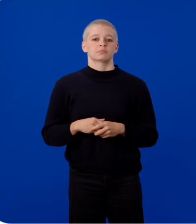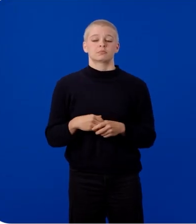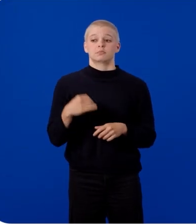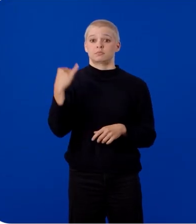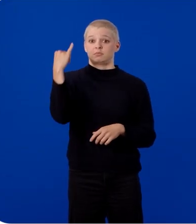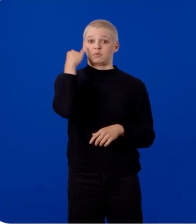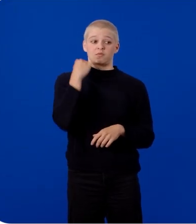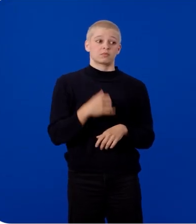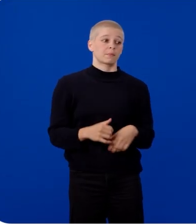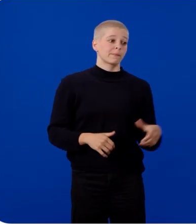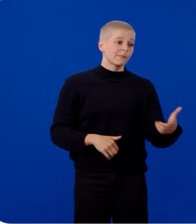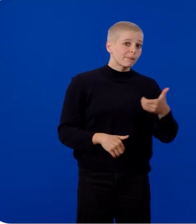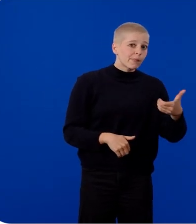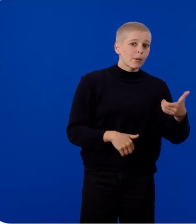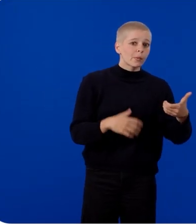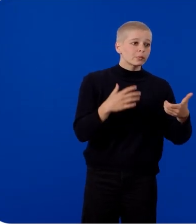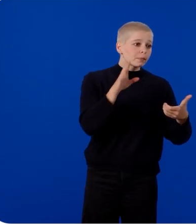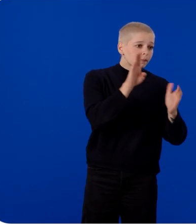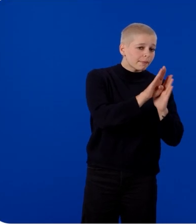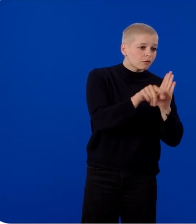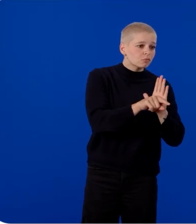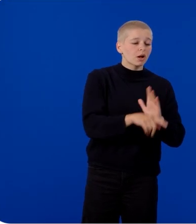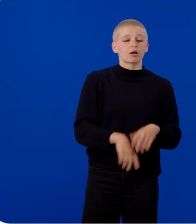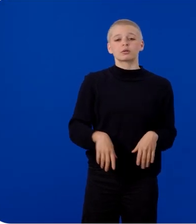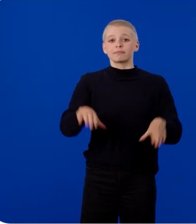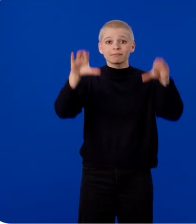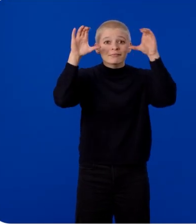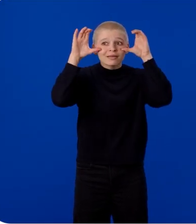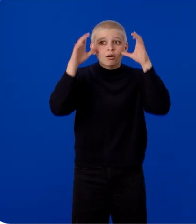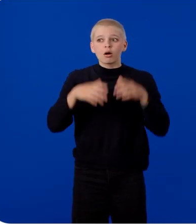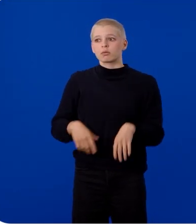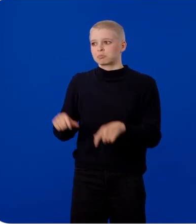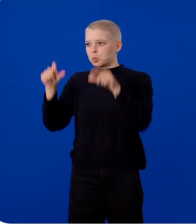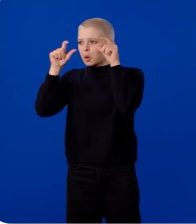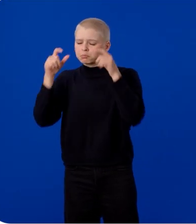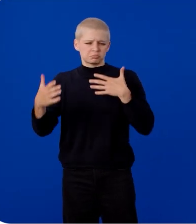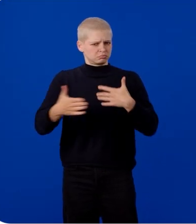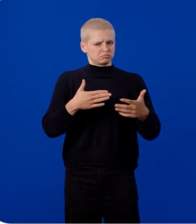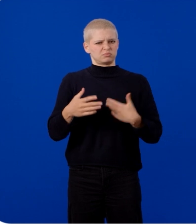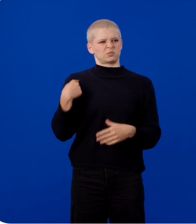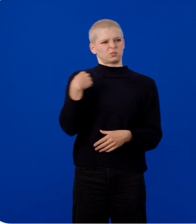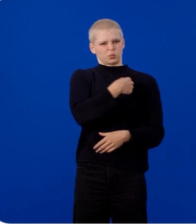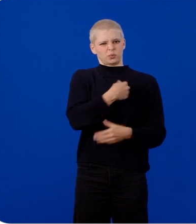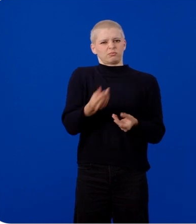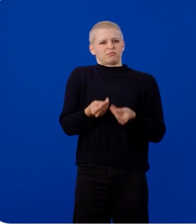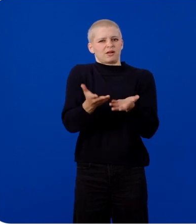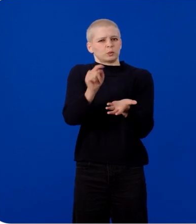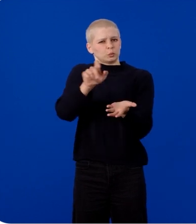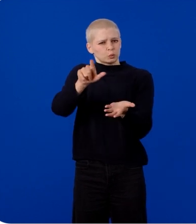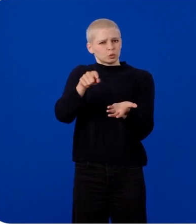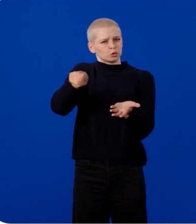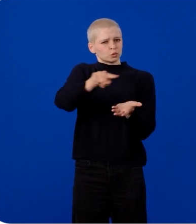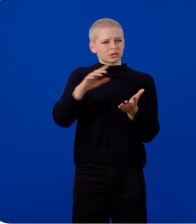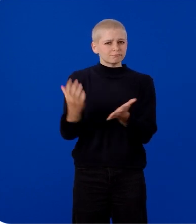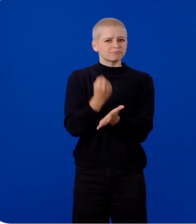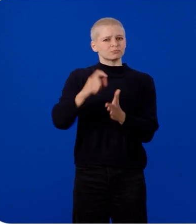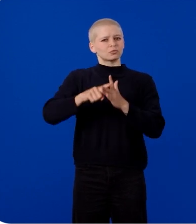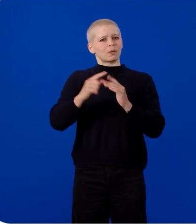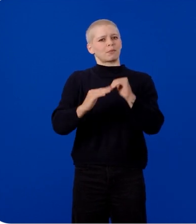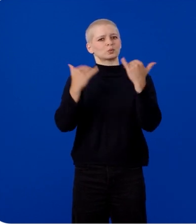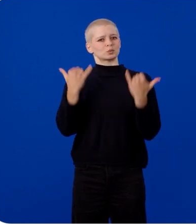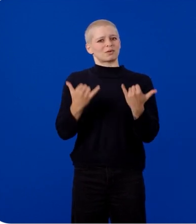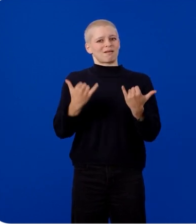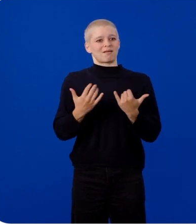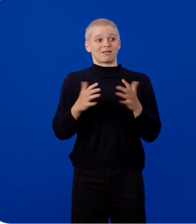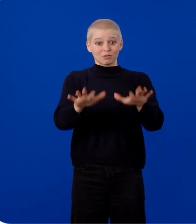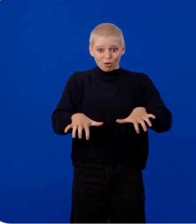mobile or VR or wearables, Meta is giving you the tools to start building today, and the audience is